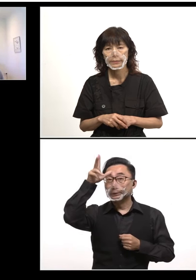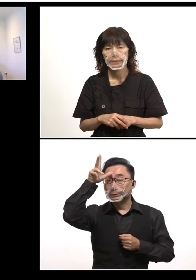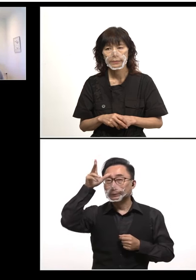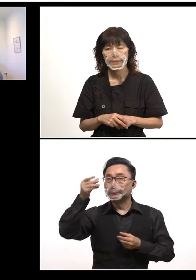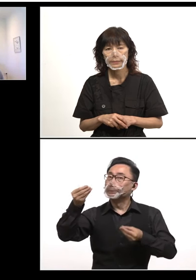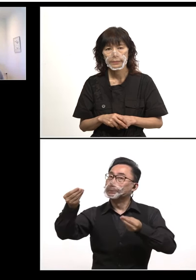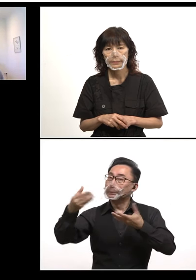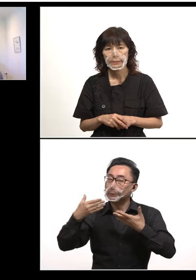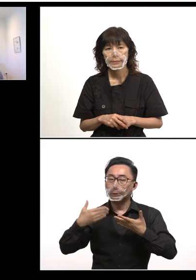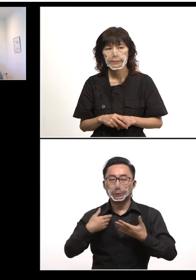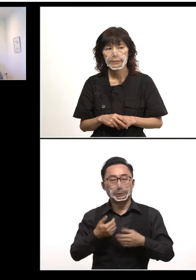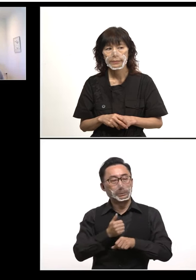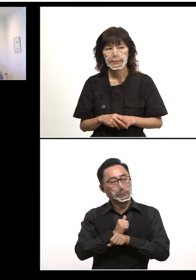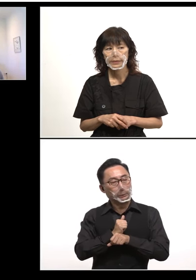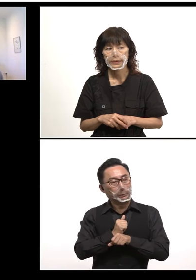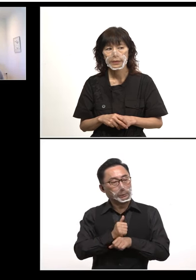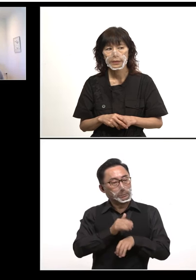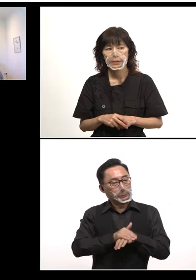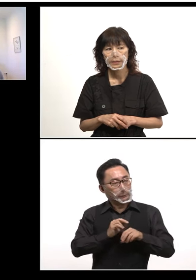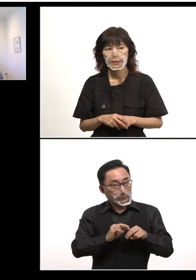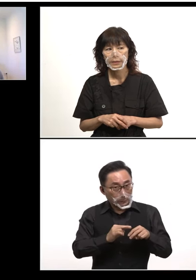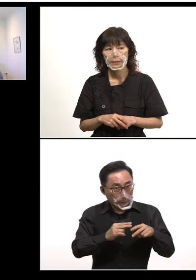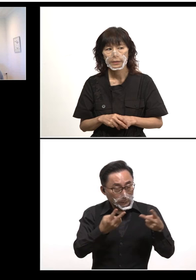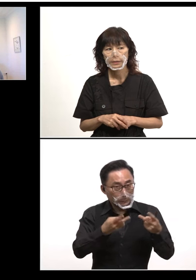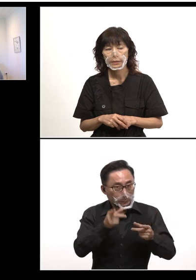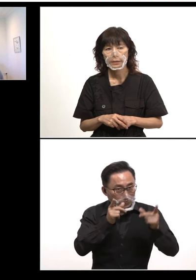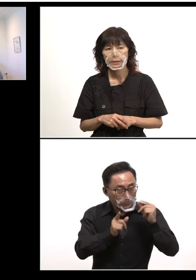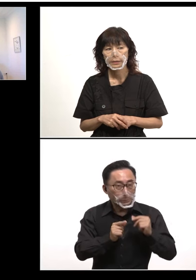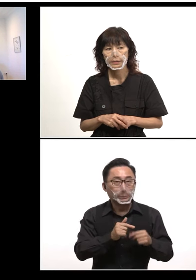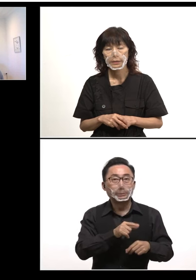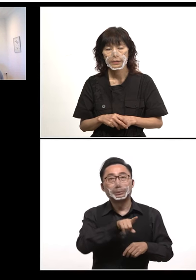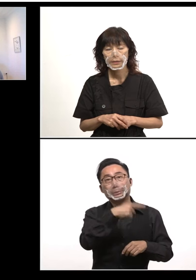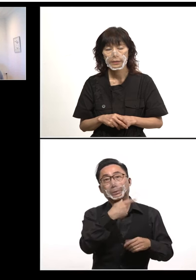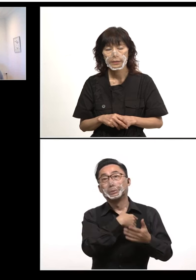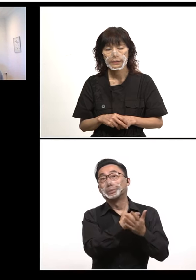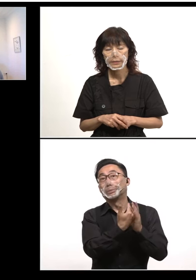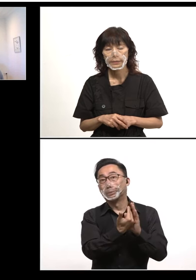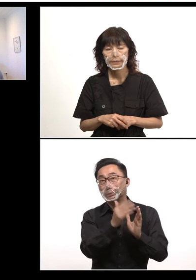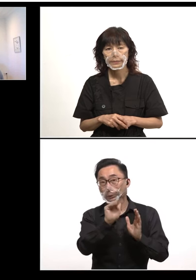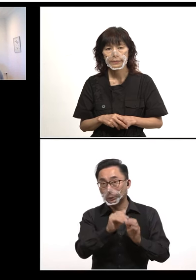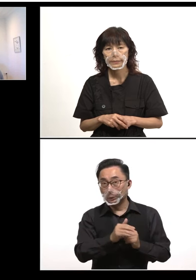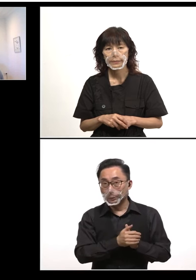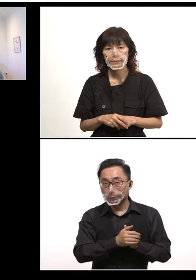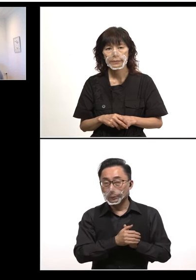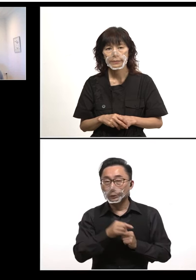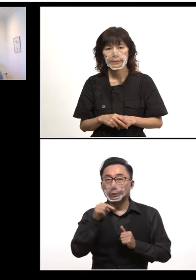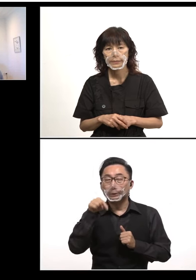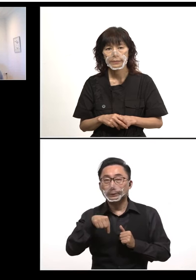other areas. And so in this way, I think in Taiwan, people have seen